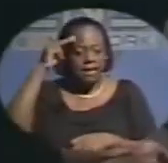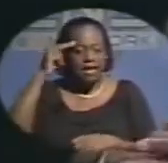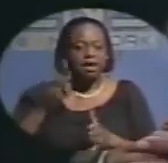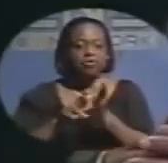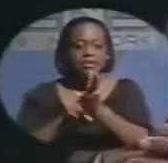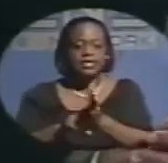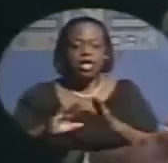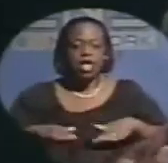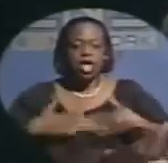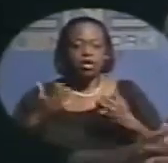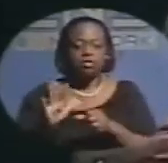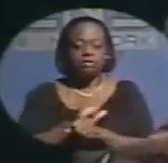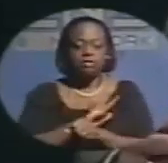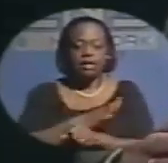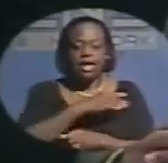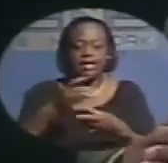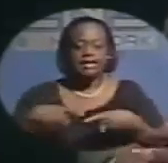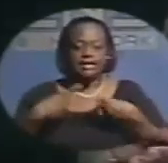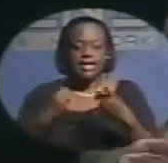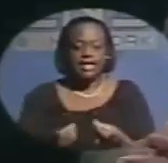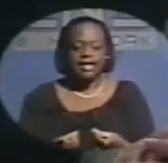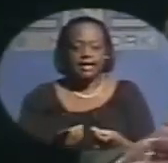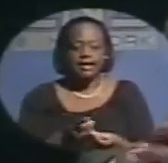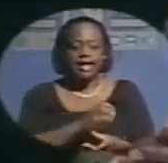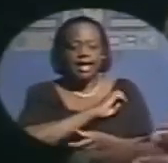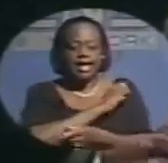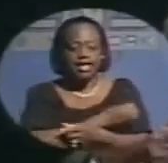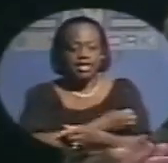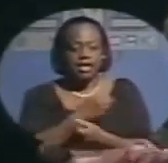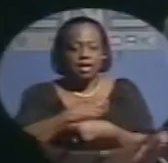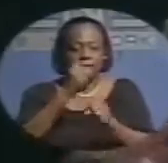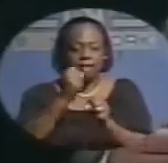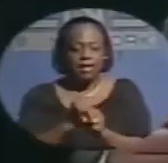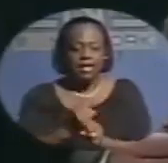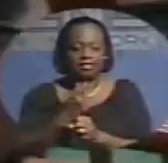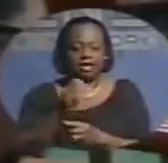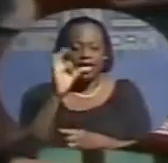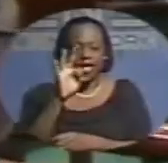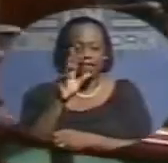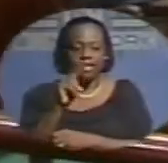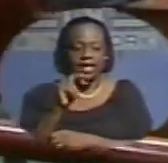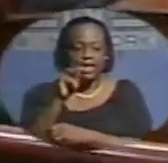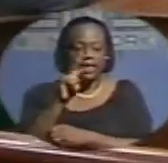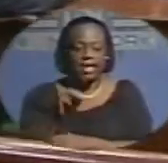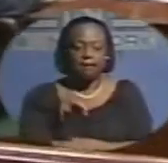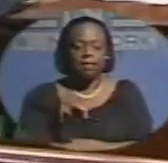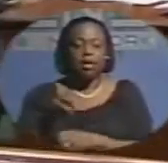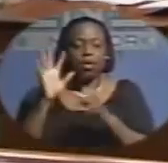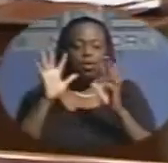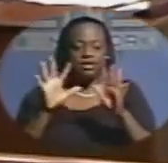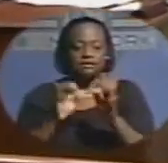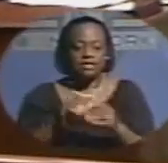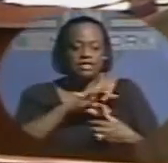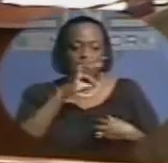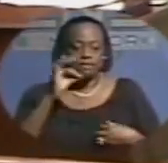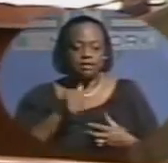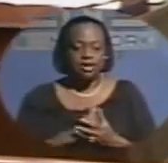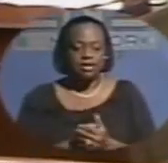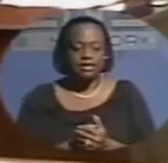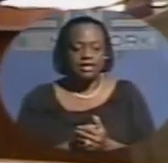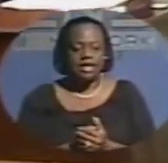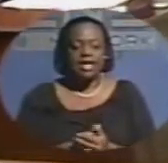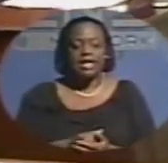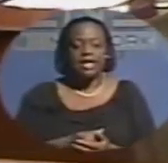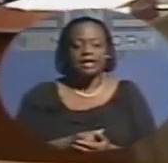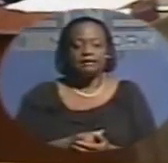and dedicated energy that has made the Free National Movement a wonderful reflection of the Bahamian spirit. Ingraham highlighted his party's efforts in